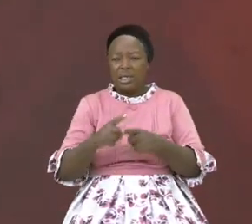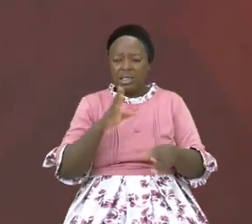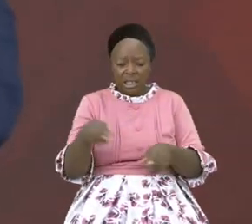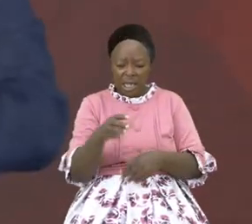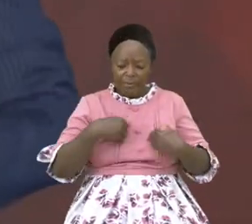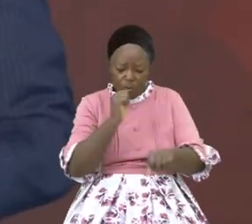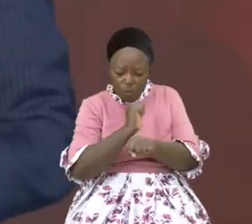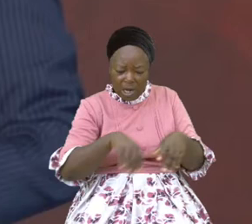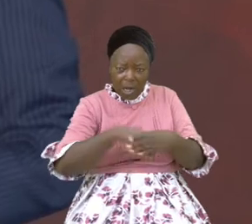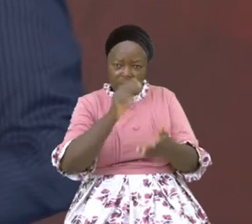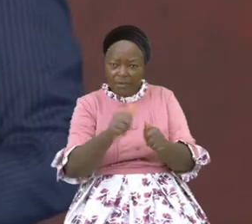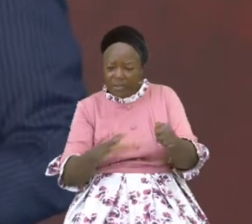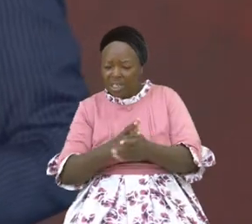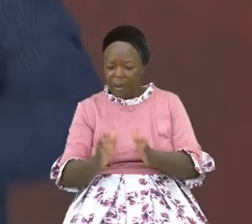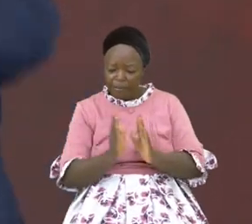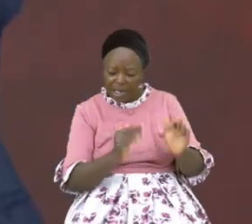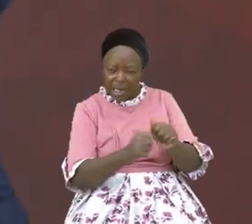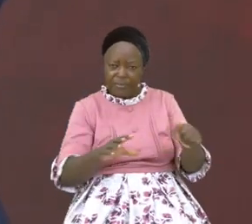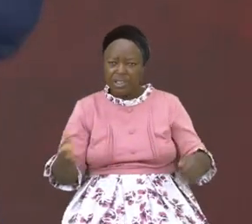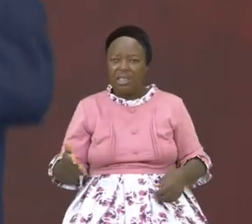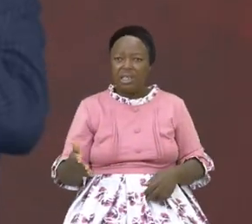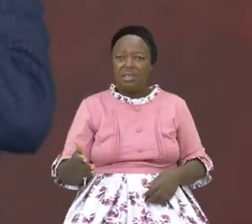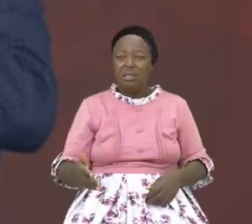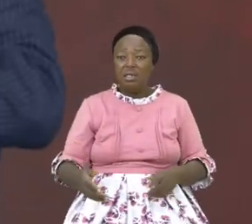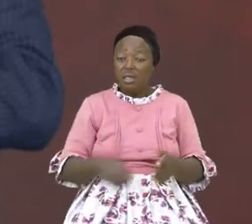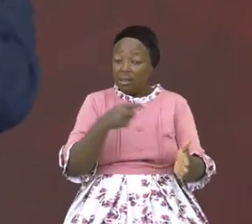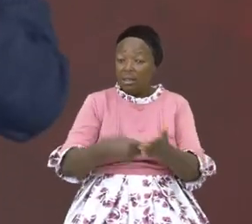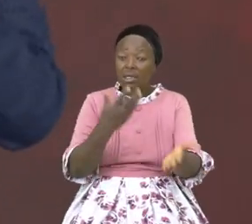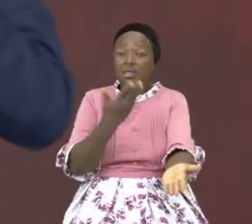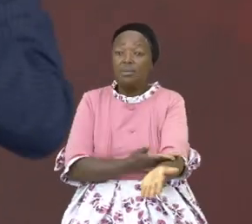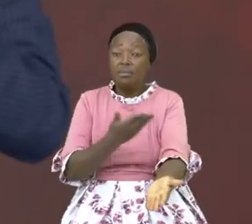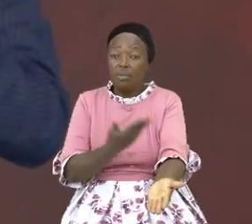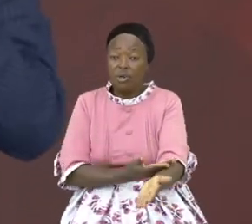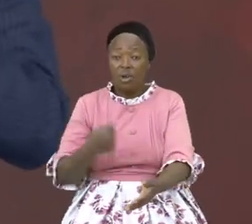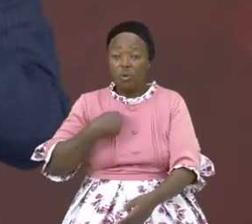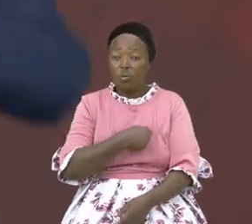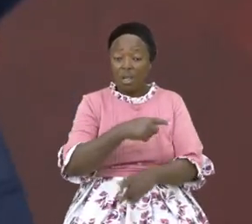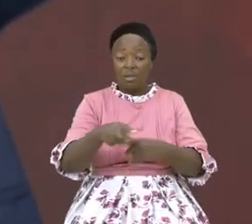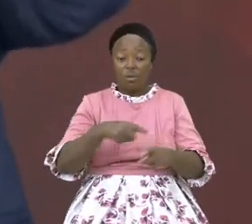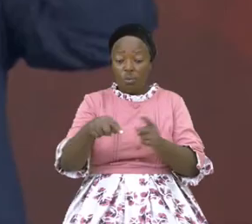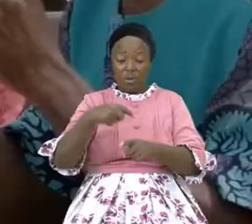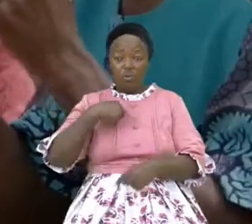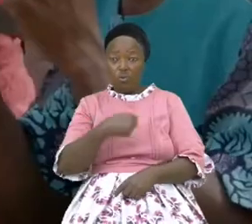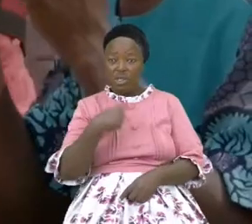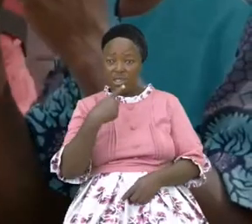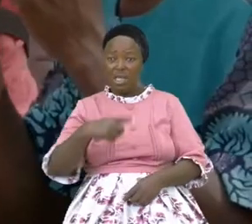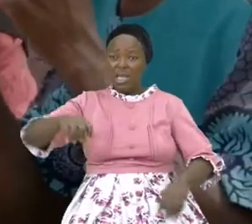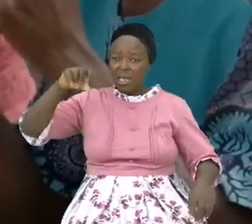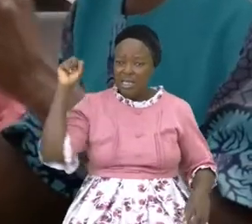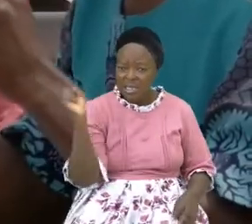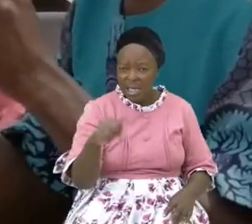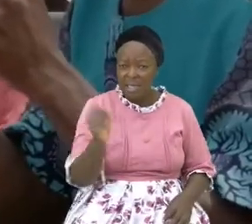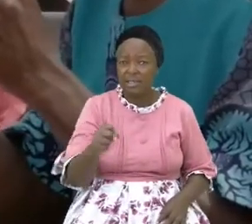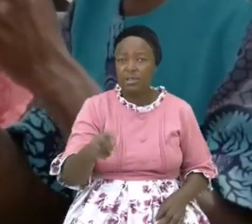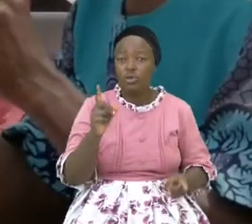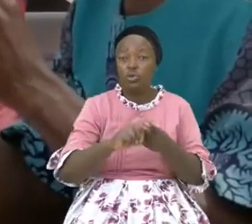everything and signed everything, this morning when we say yes to